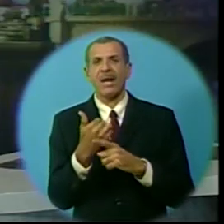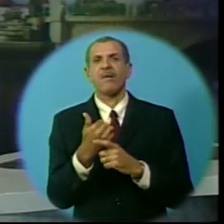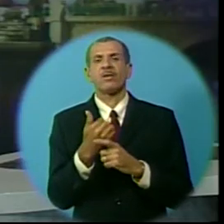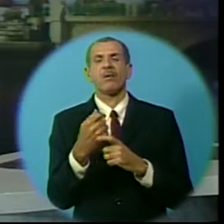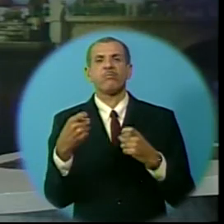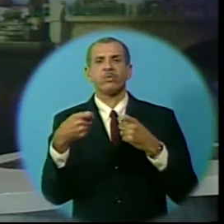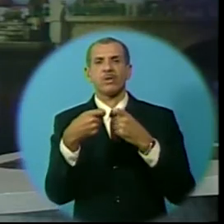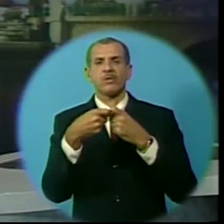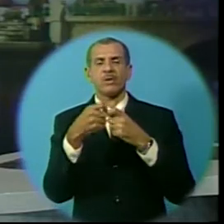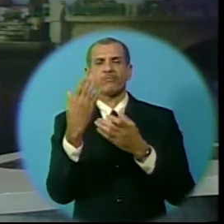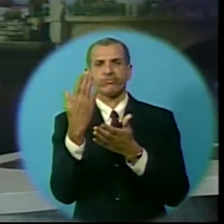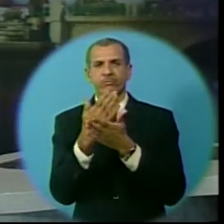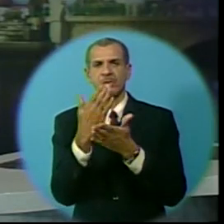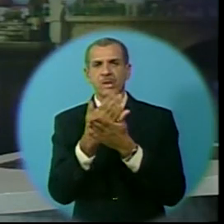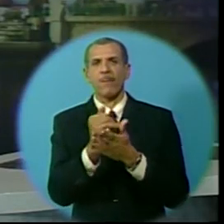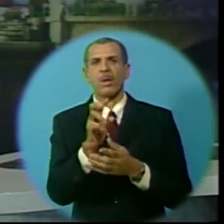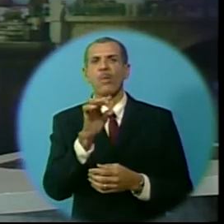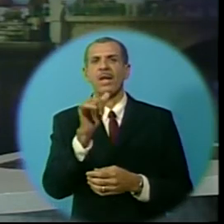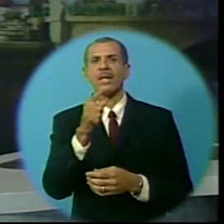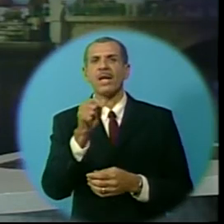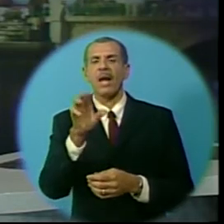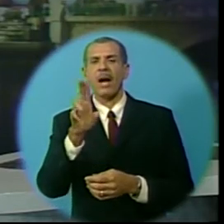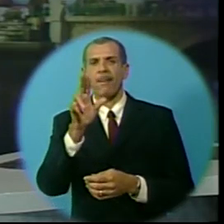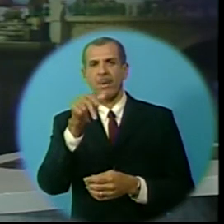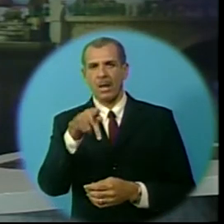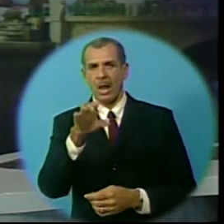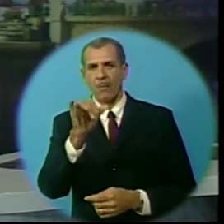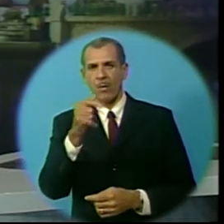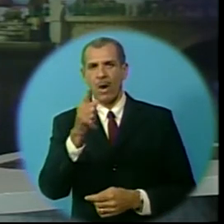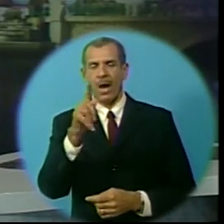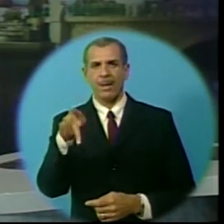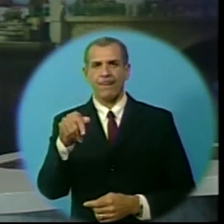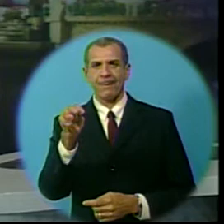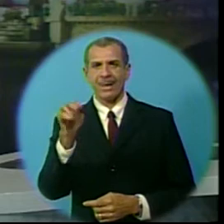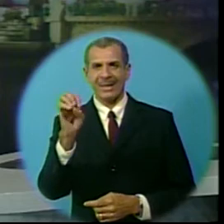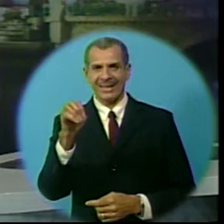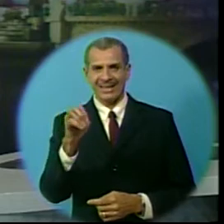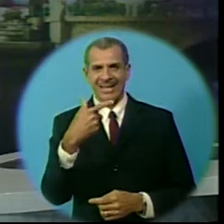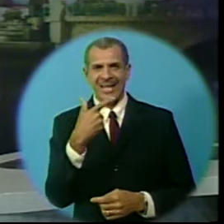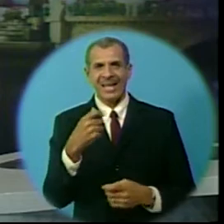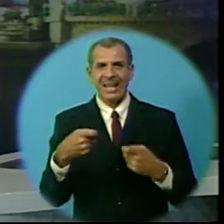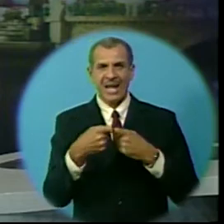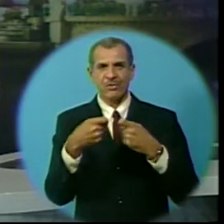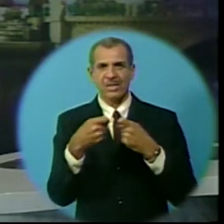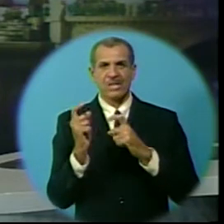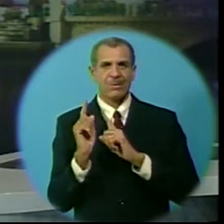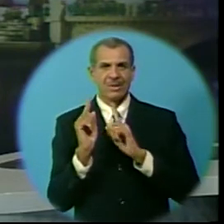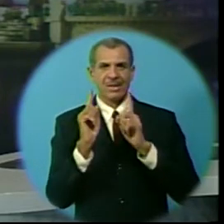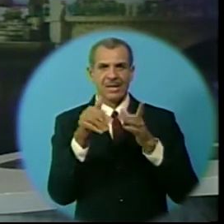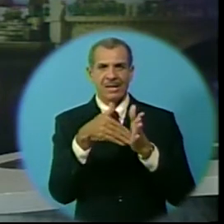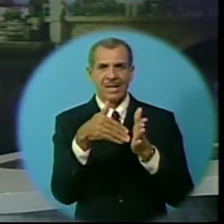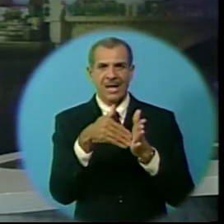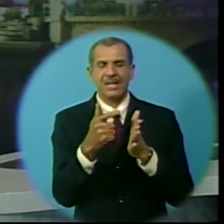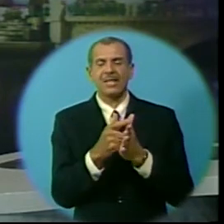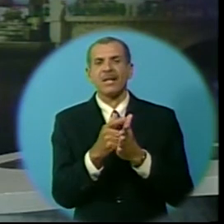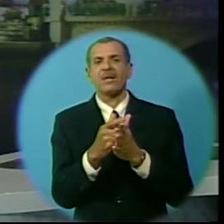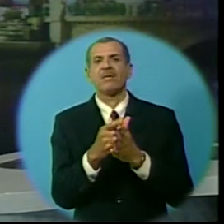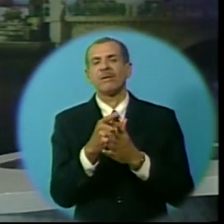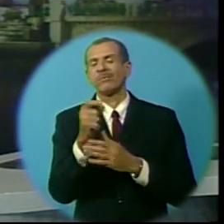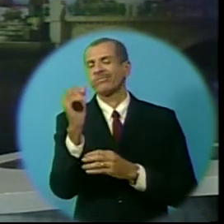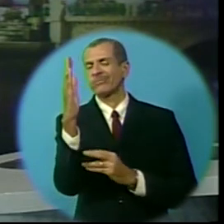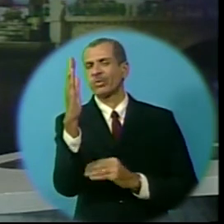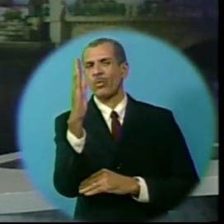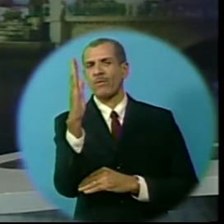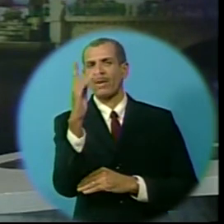to the areas of Wildy, Upper Colombo Rock and sections of the Pine. Electrical power was restored just before midday to the areas, with